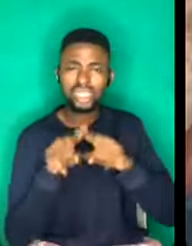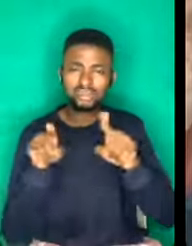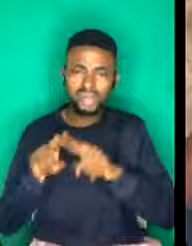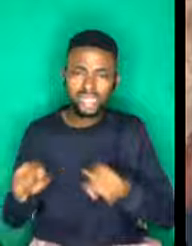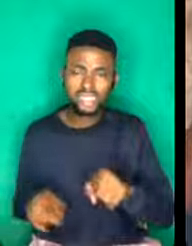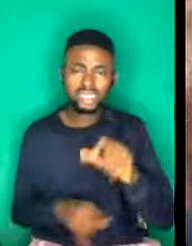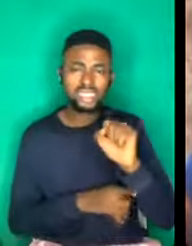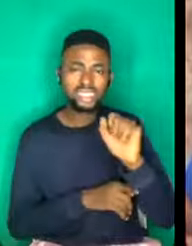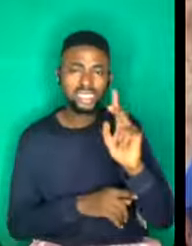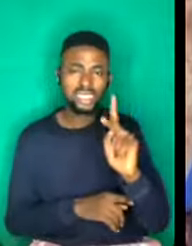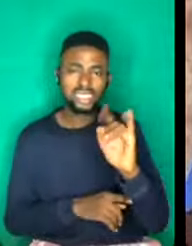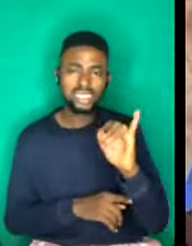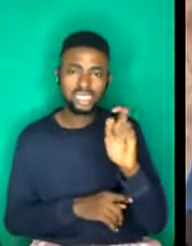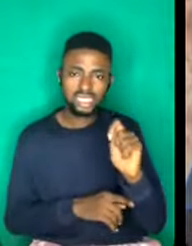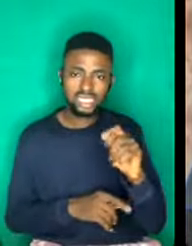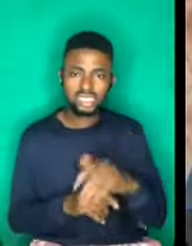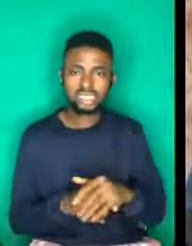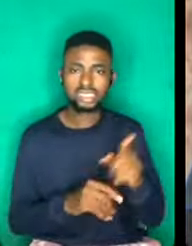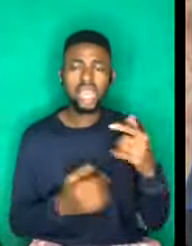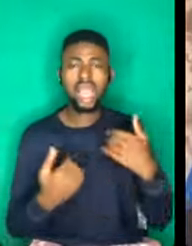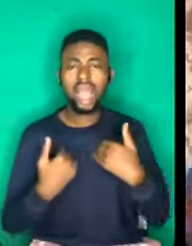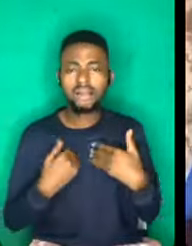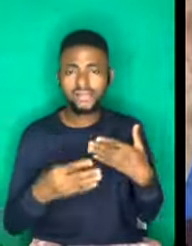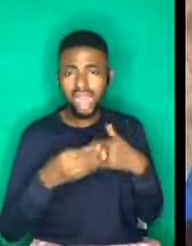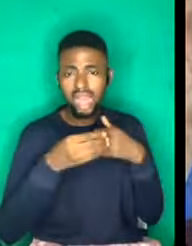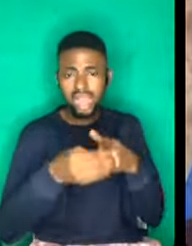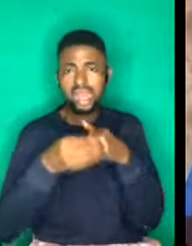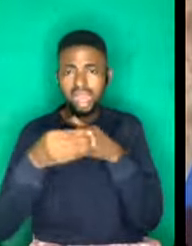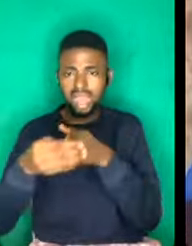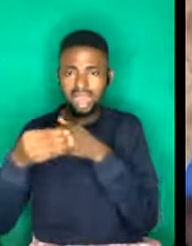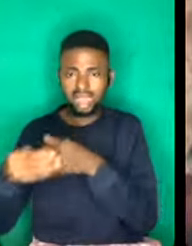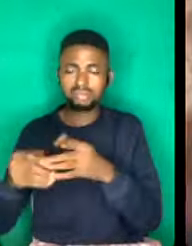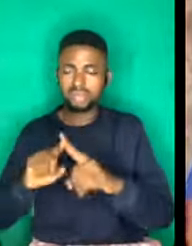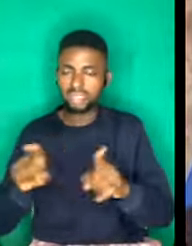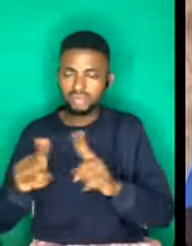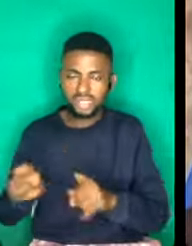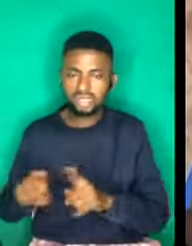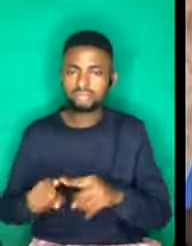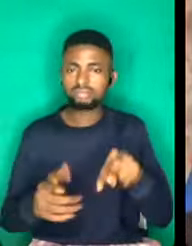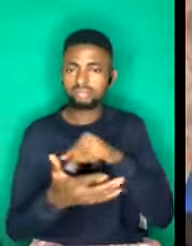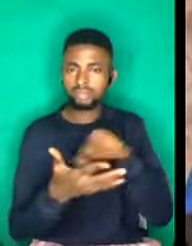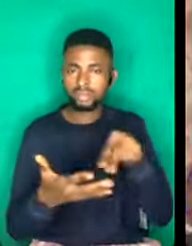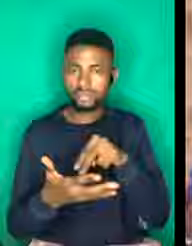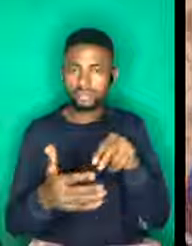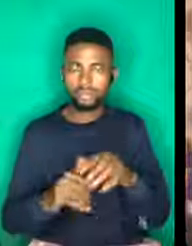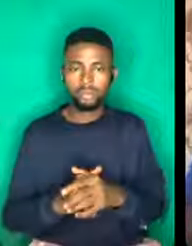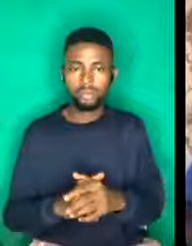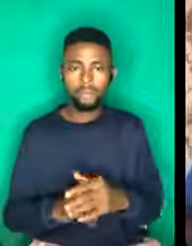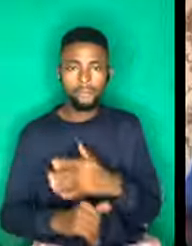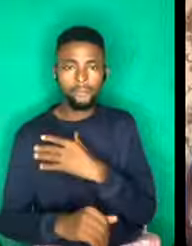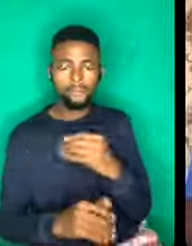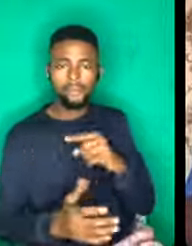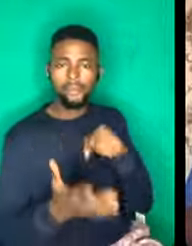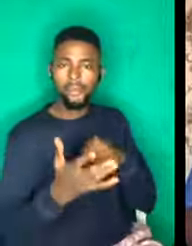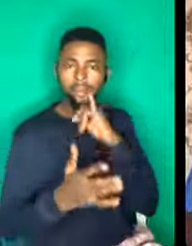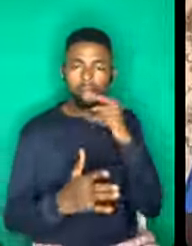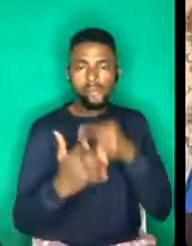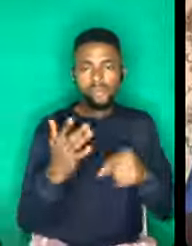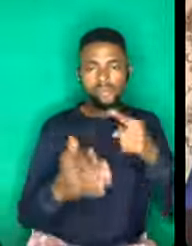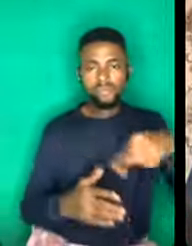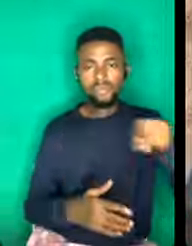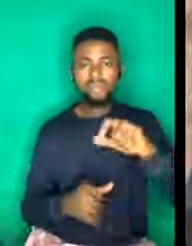I've choreographed several dances. And this is what they can do if they